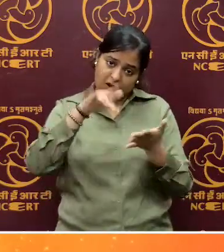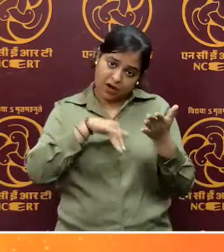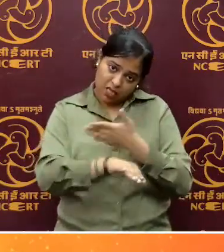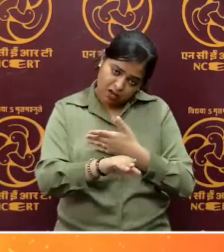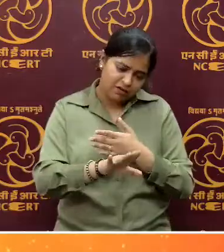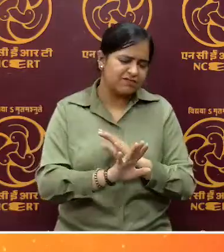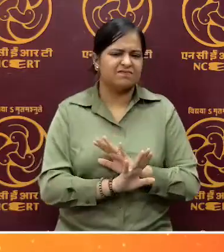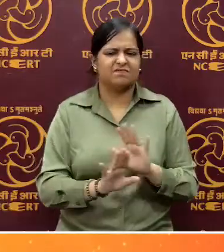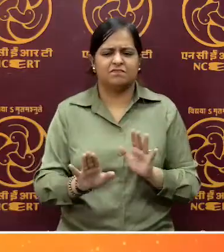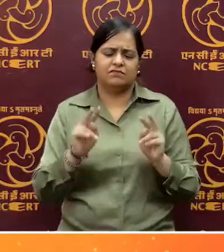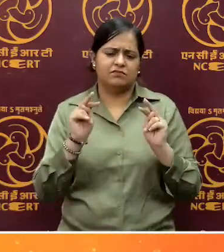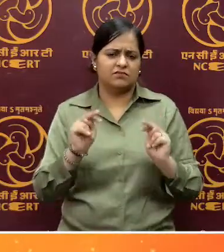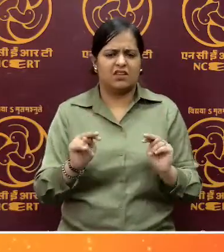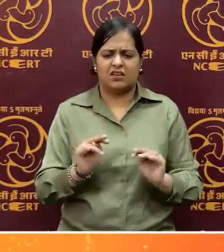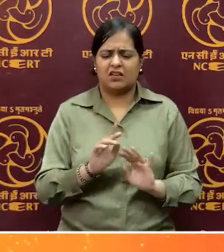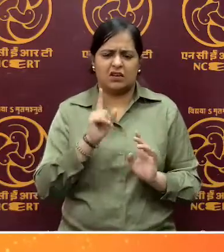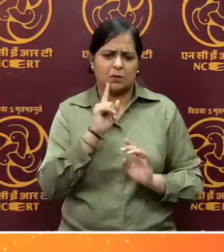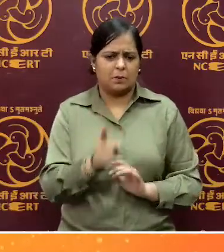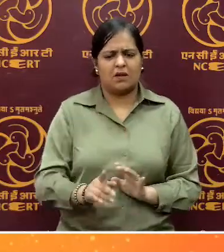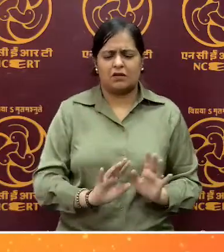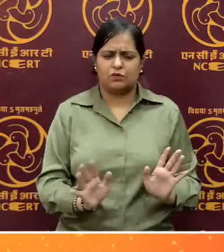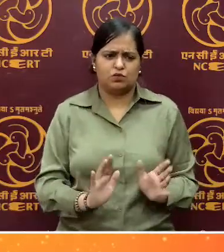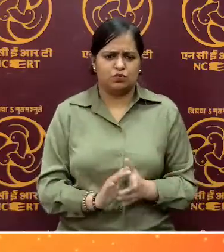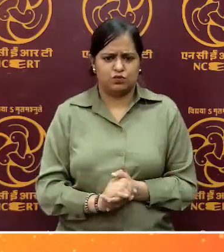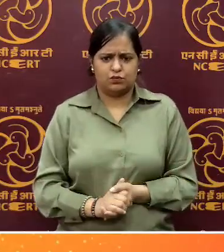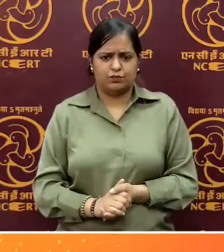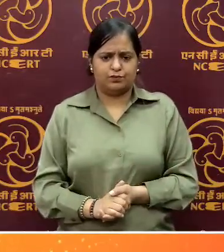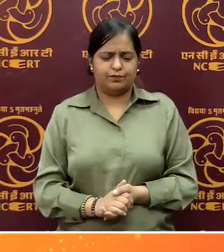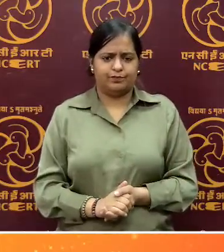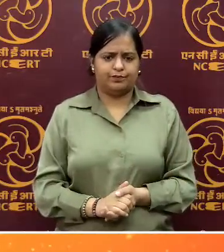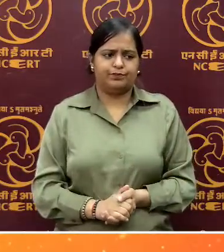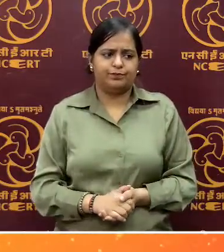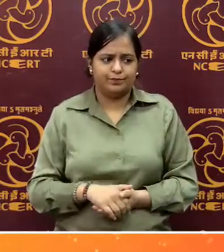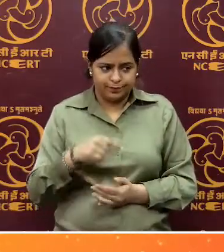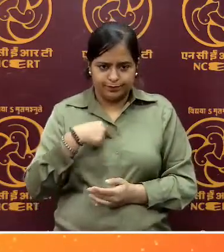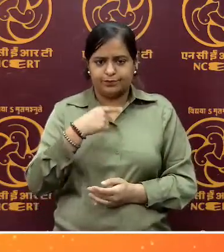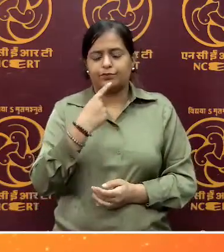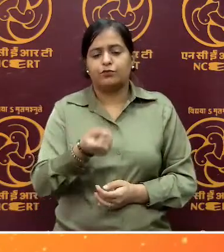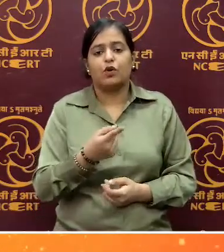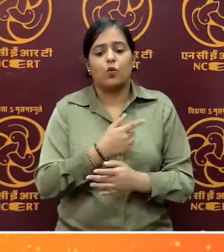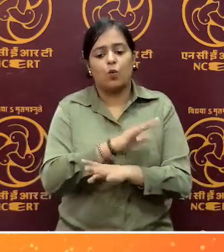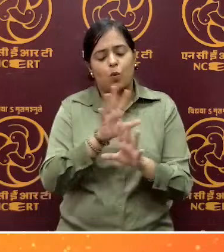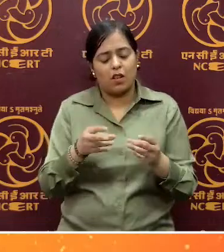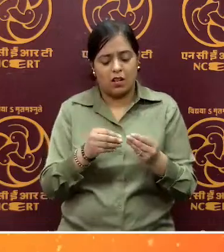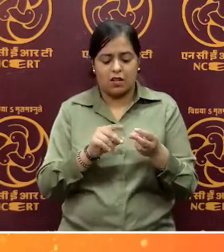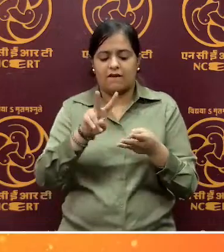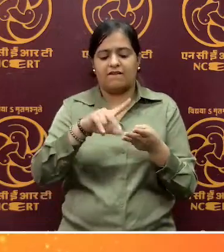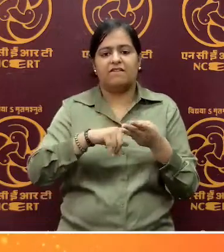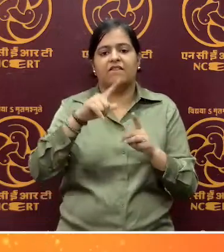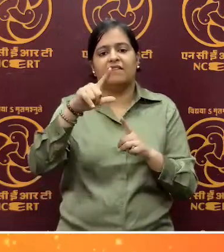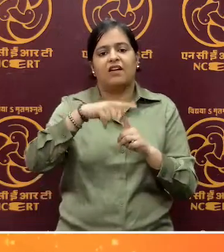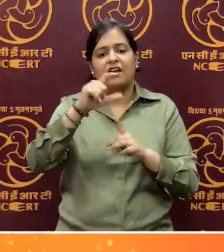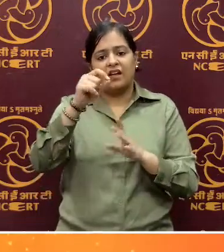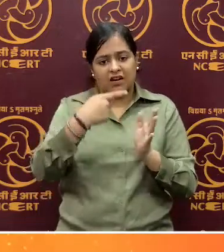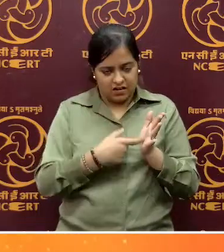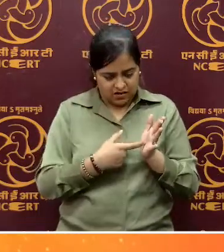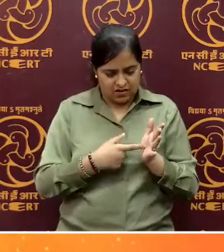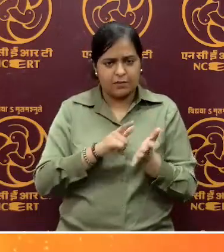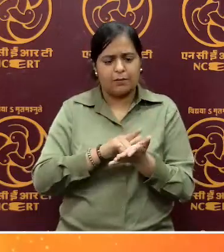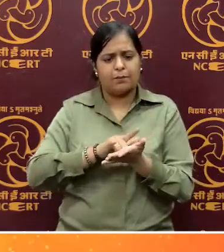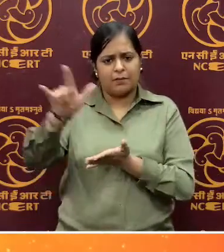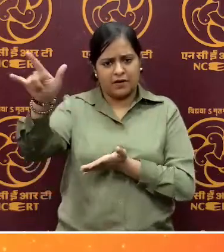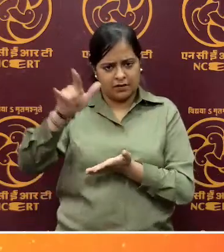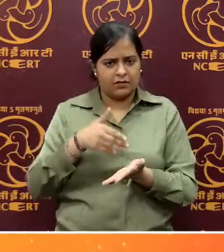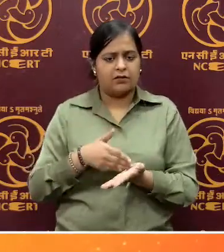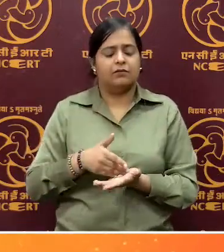Hence, it is if the vectors they lie all the vectors that is in the space they lie in one particular plane, then they are known